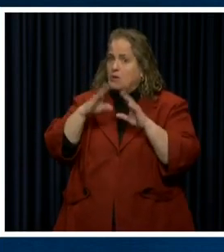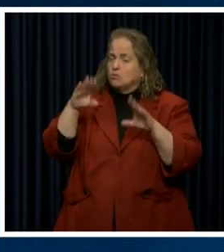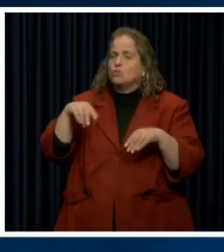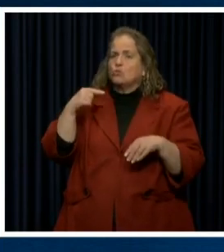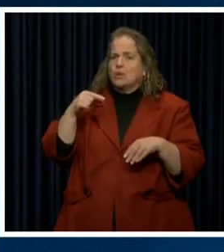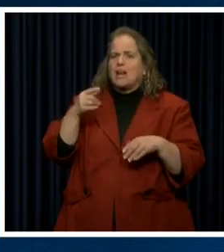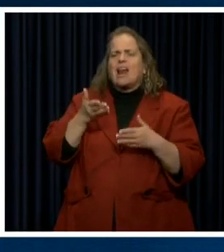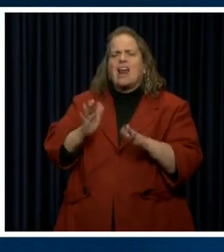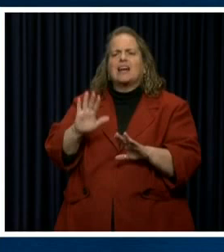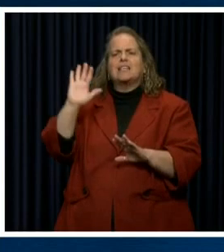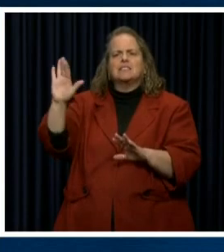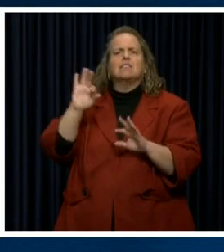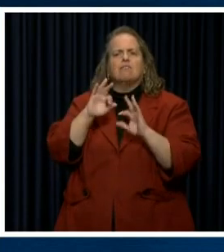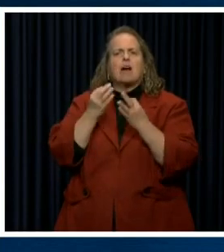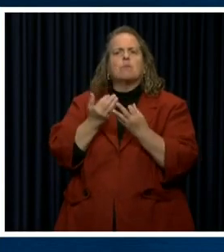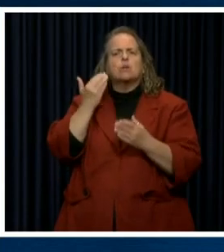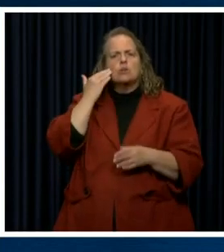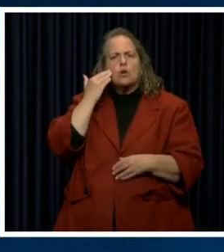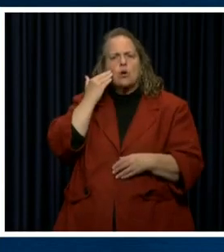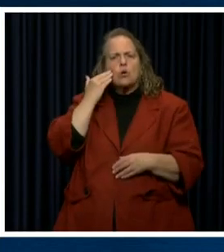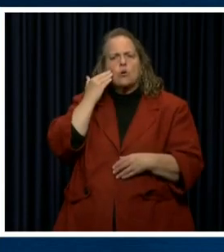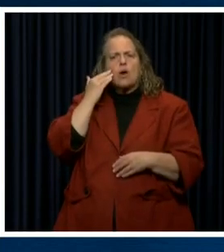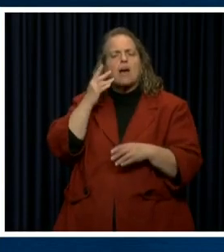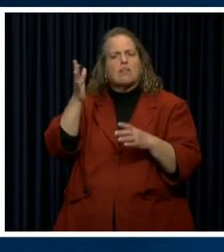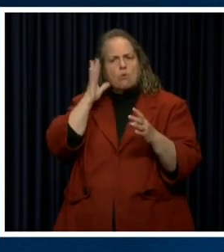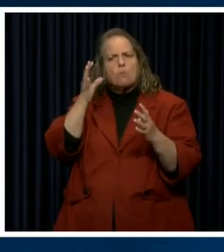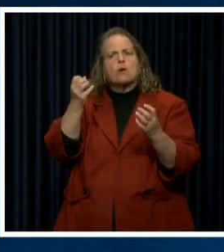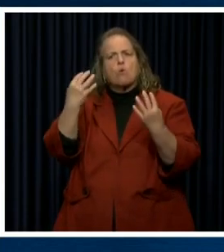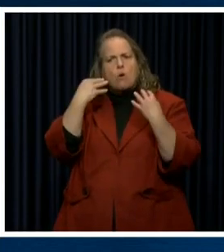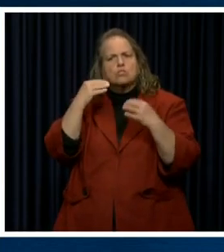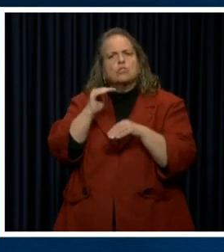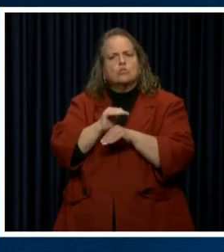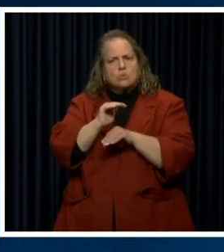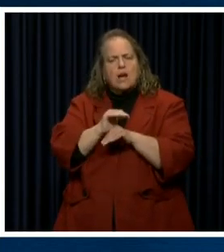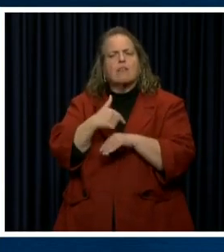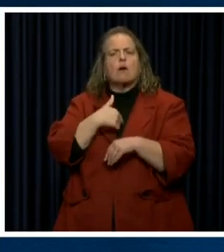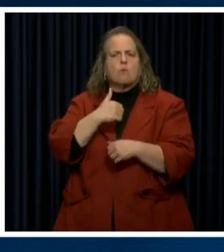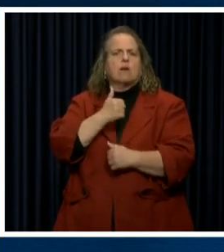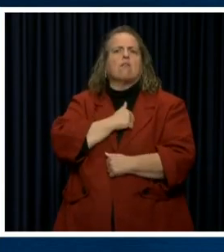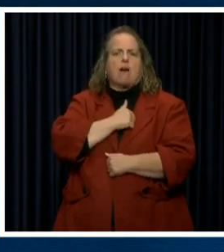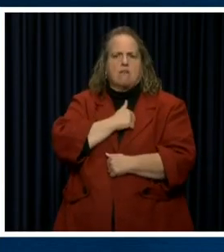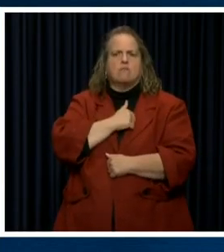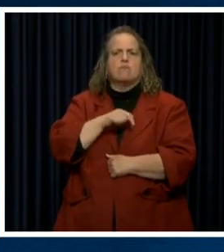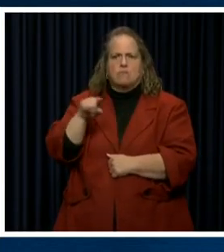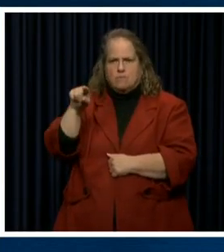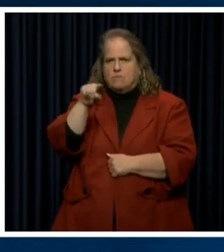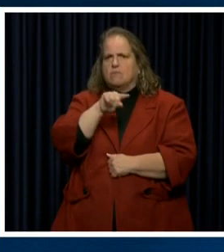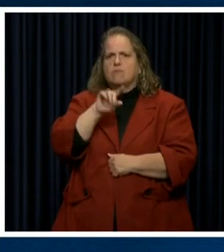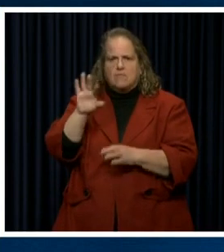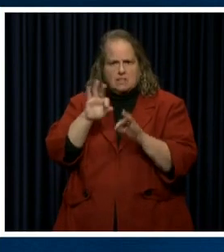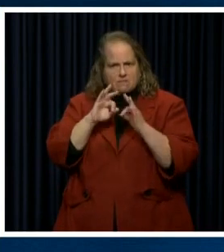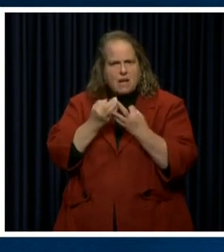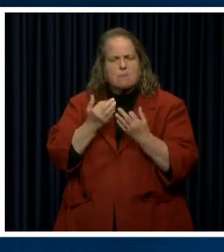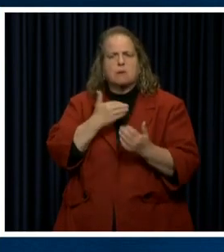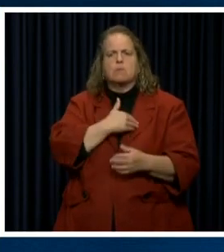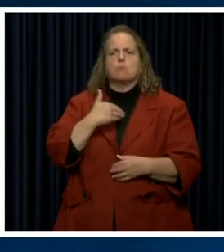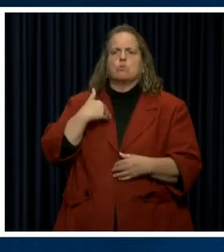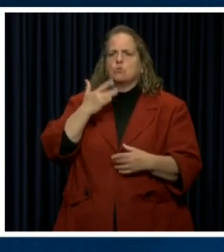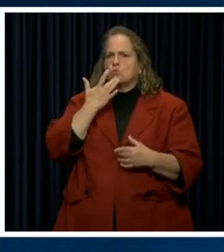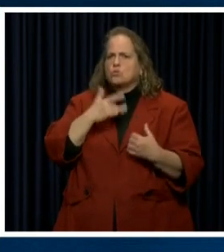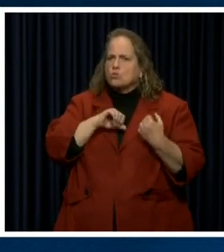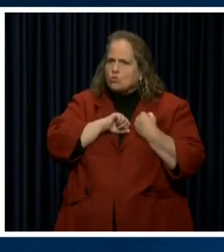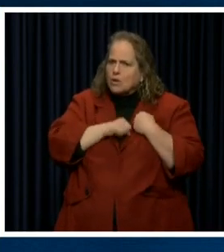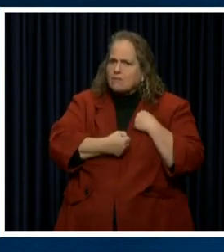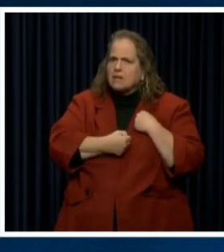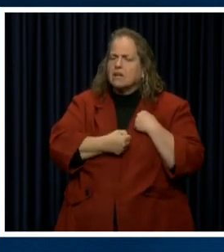let his family know, now that they'll be watching tonight, that we love them, that we care about them, that we care about every other Kentuckian